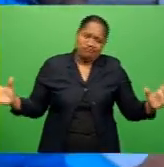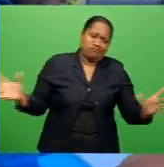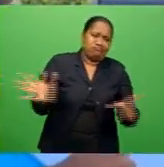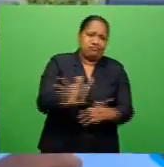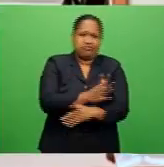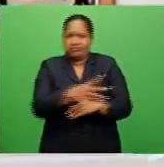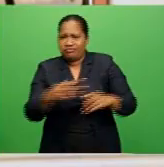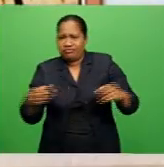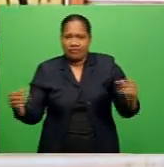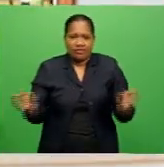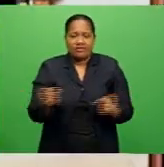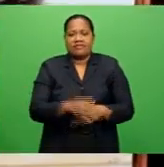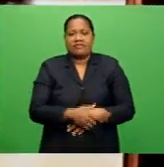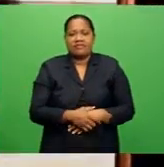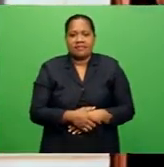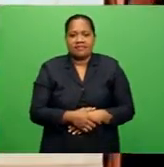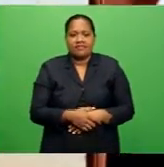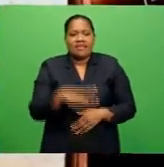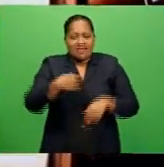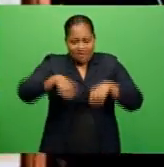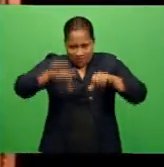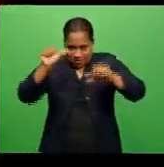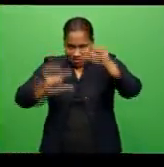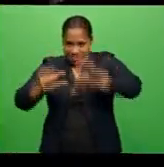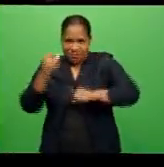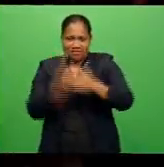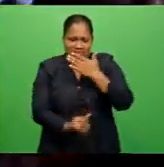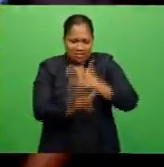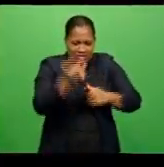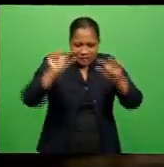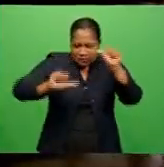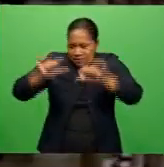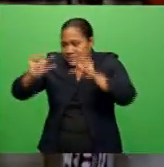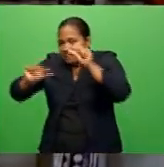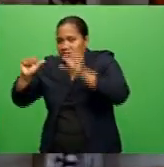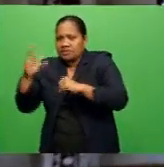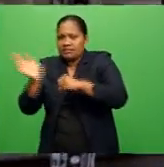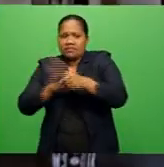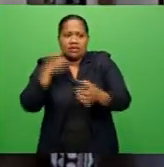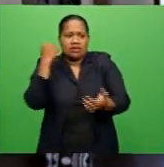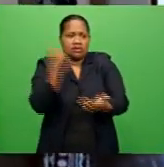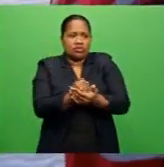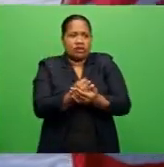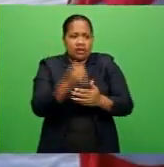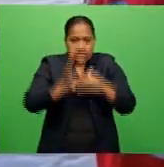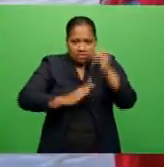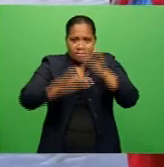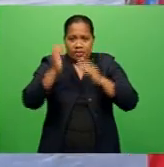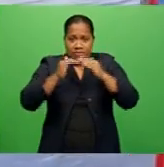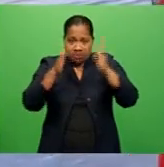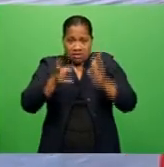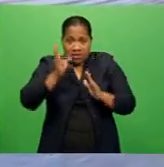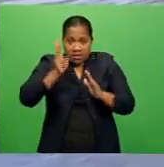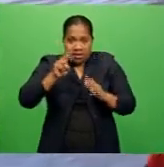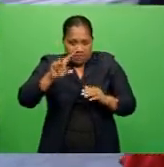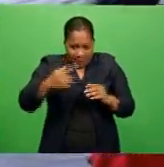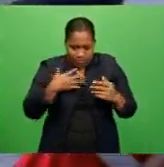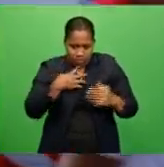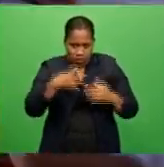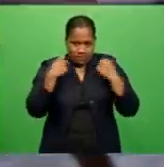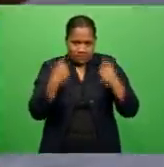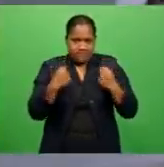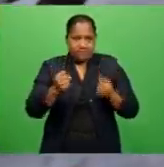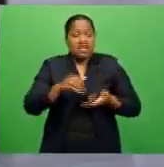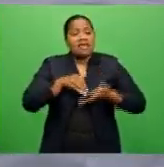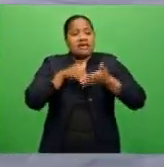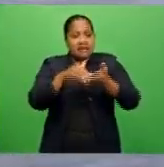Yasa, initial assessments were conducted to ensure structures are built back stronger. Help also arrived in Lakemba,